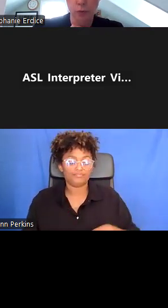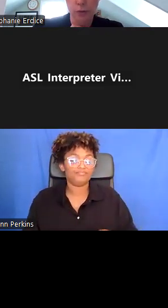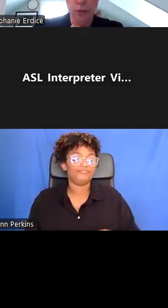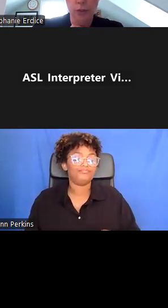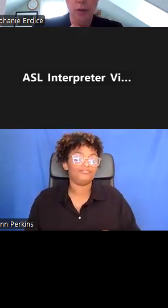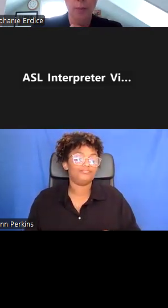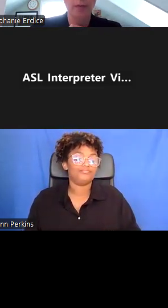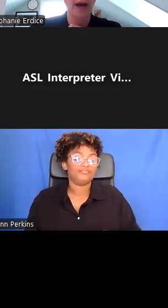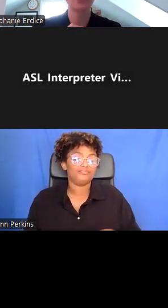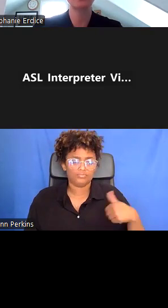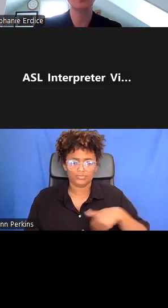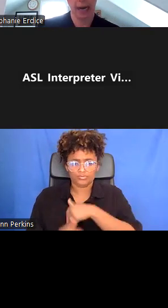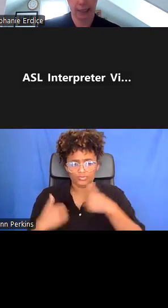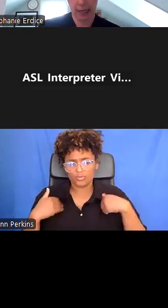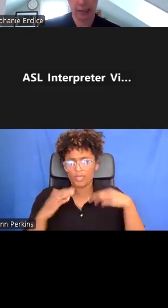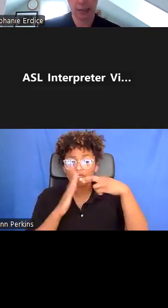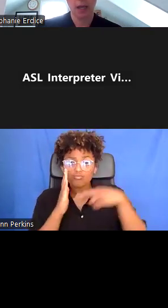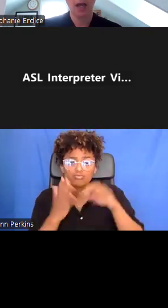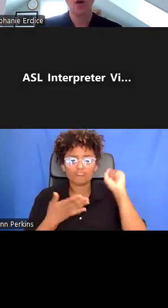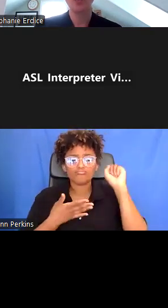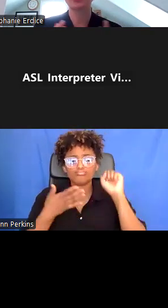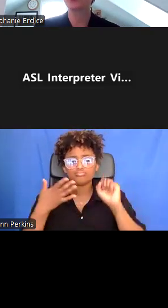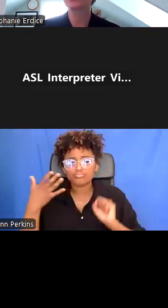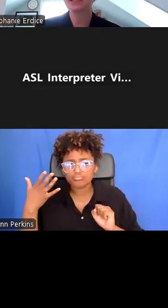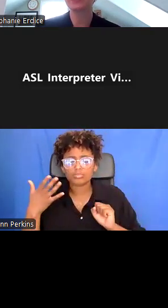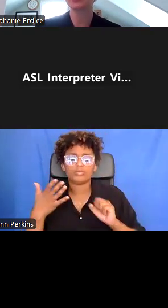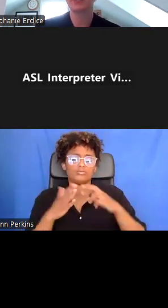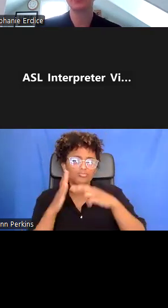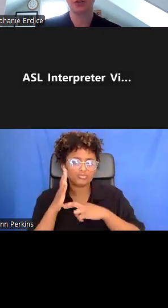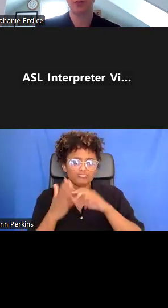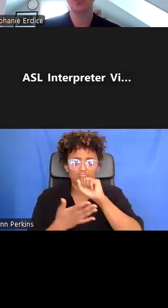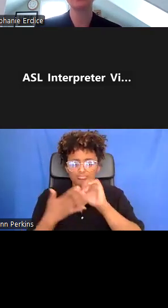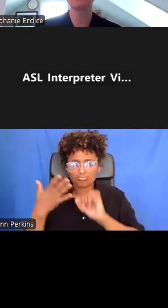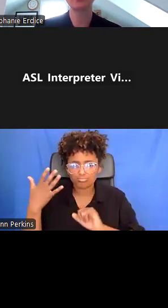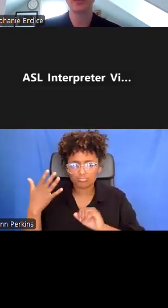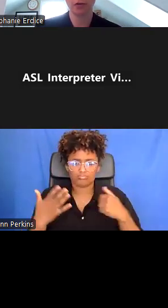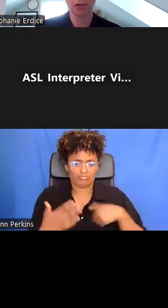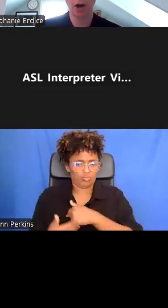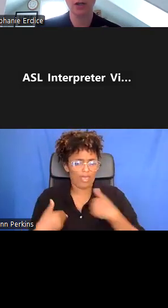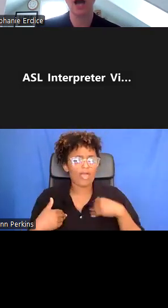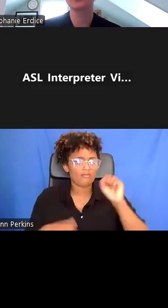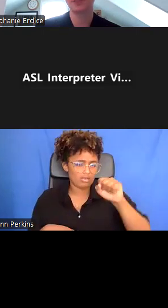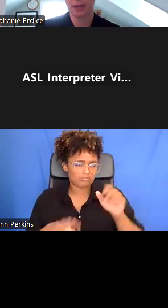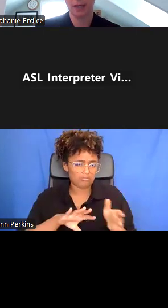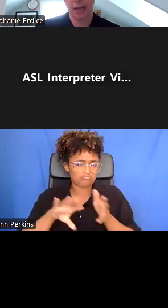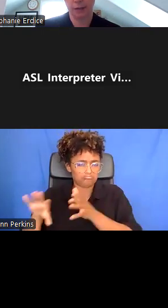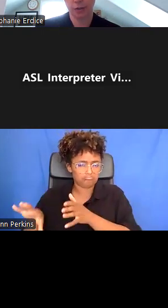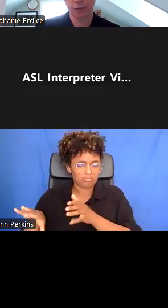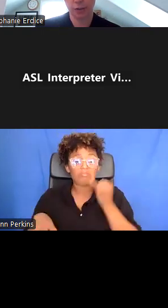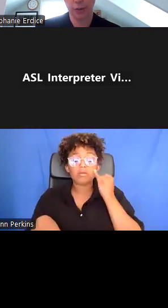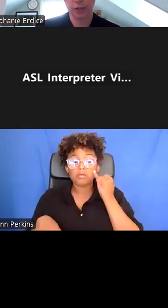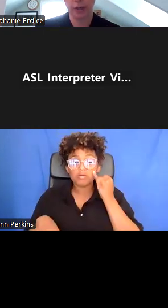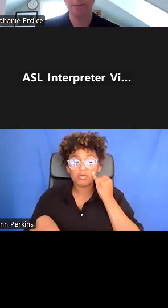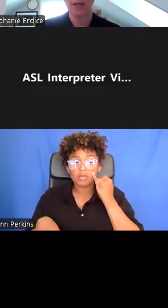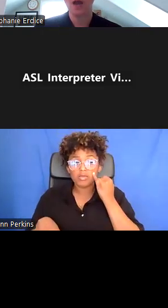list of rules or providing you guidelines, which your organization might do, but what do you do when those are not speaking exactly